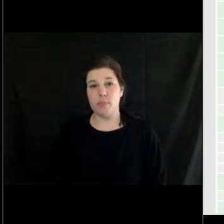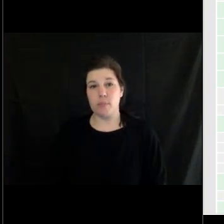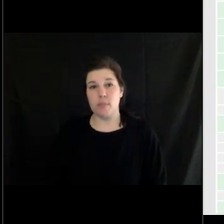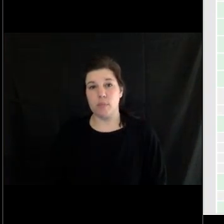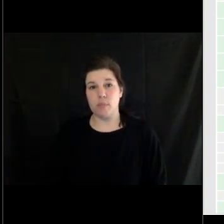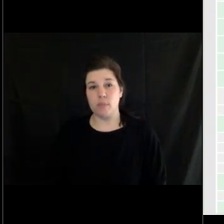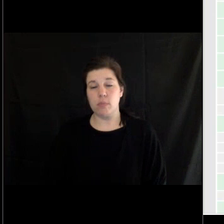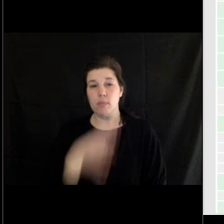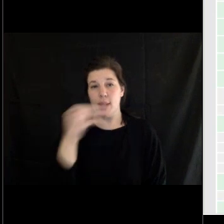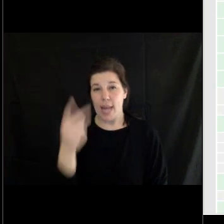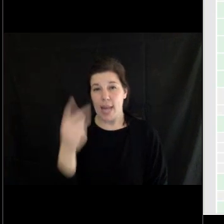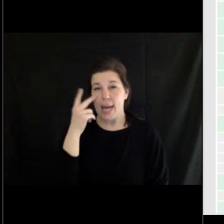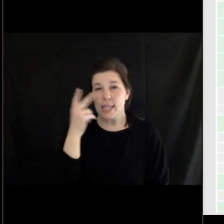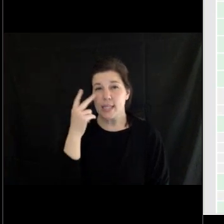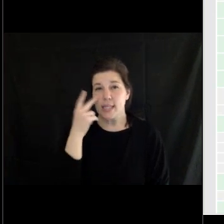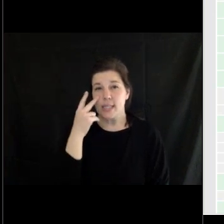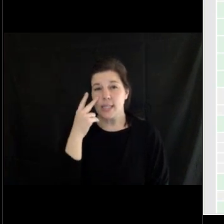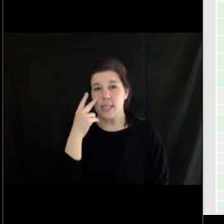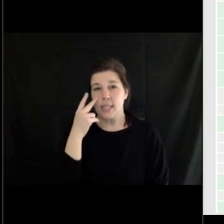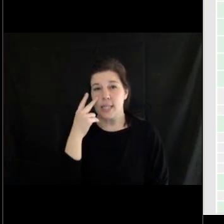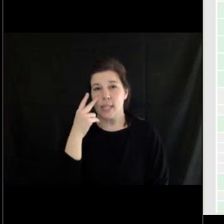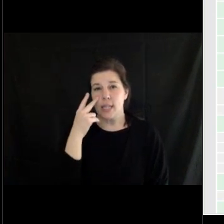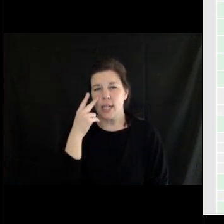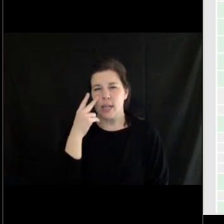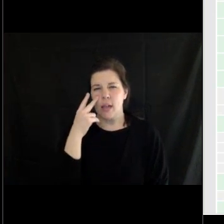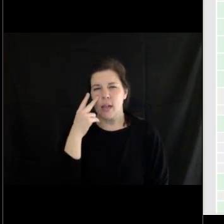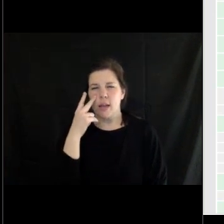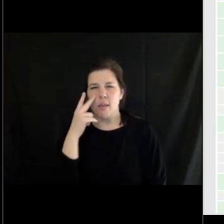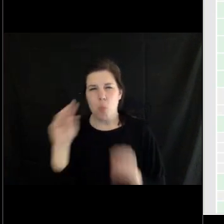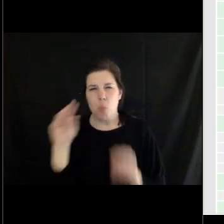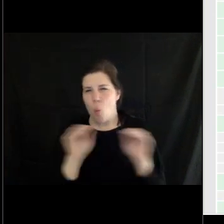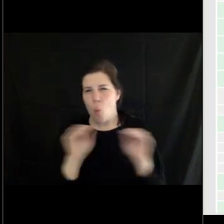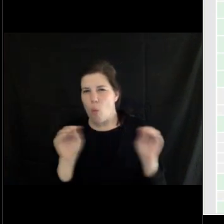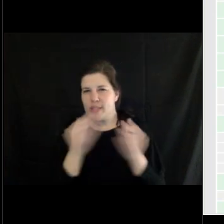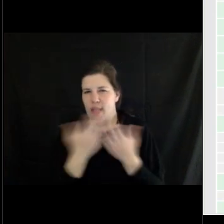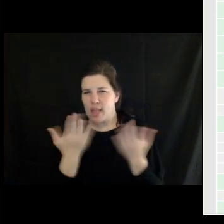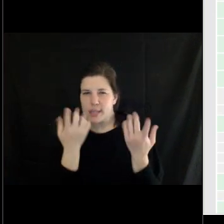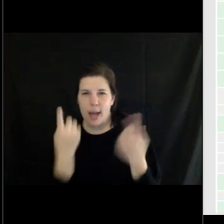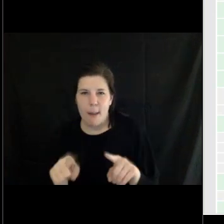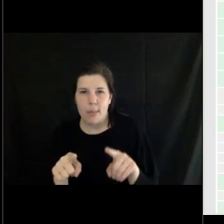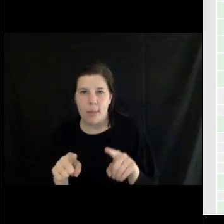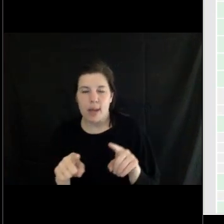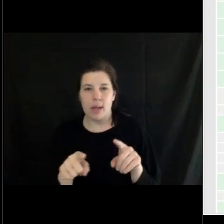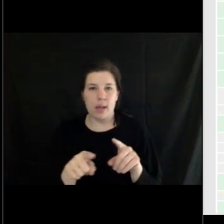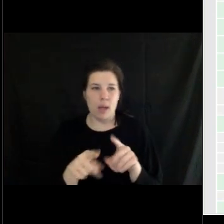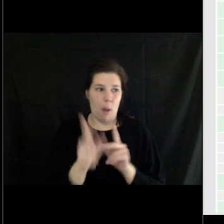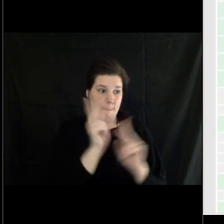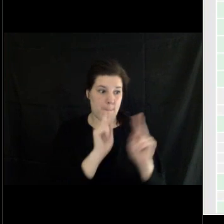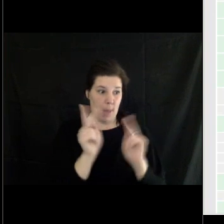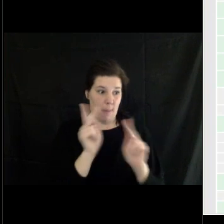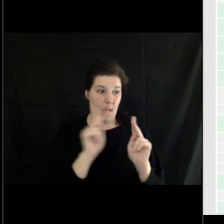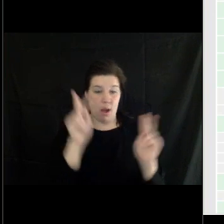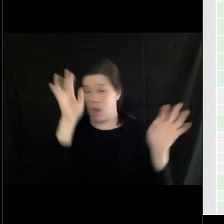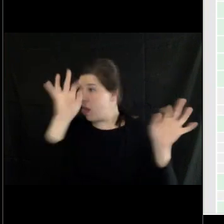And I see the chess moves that are being made while other people are in Candyland.